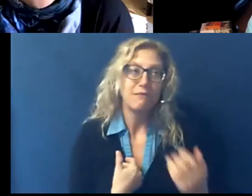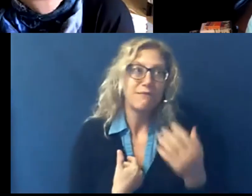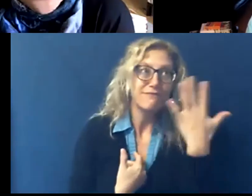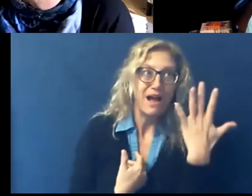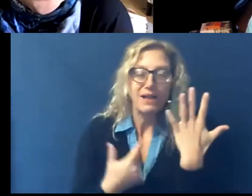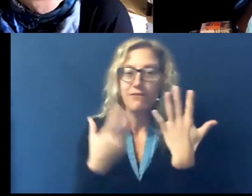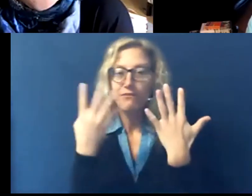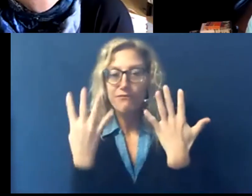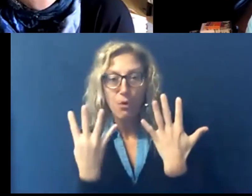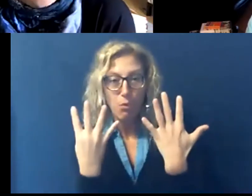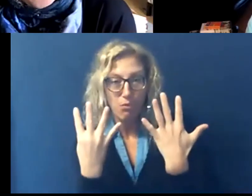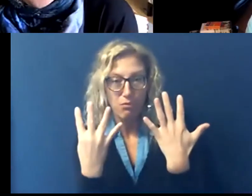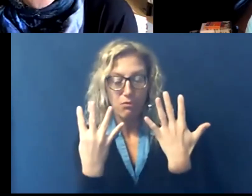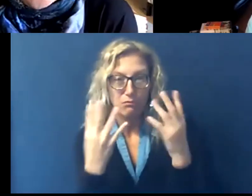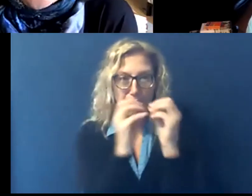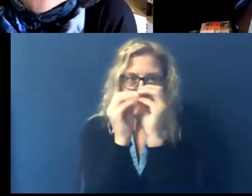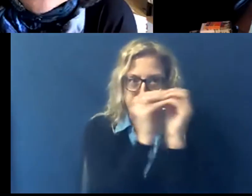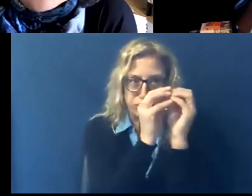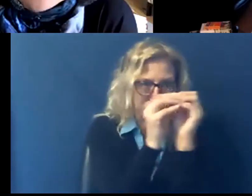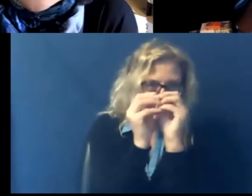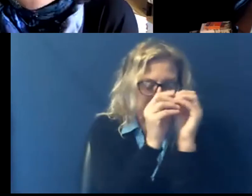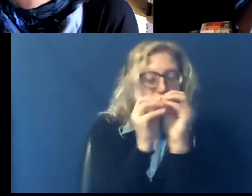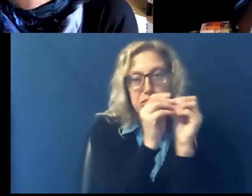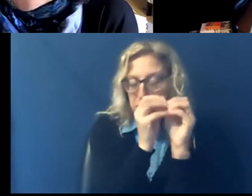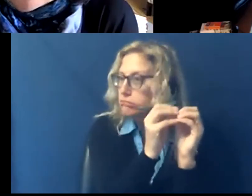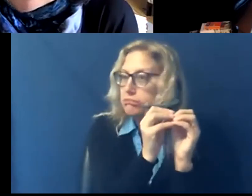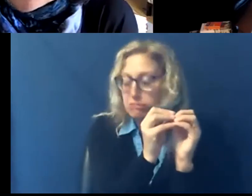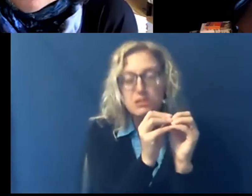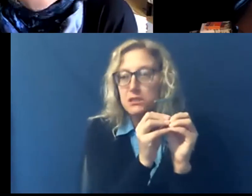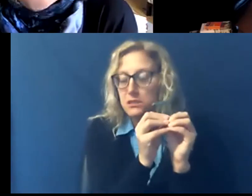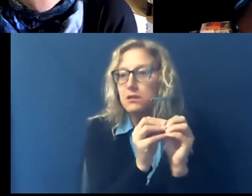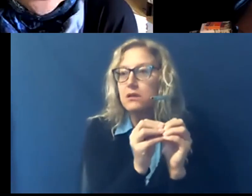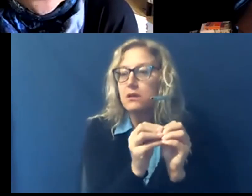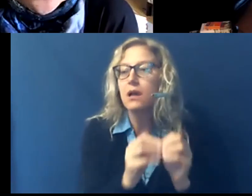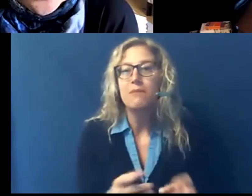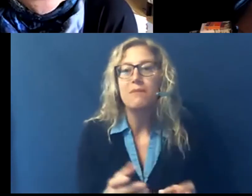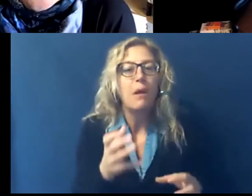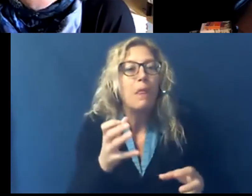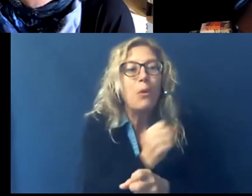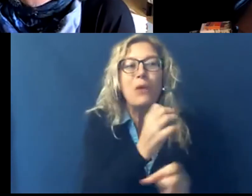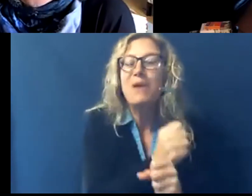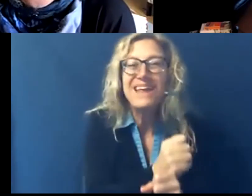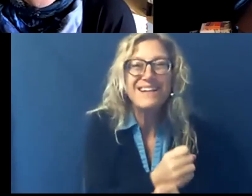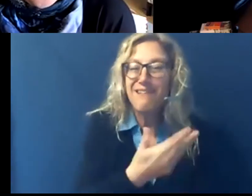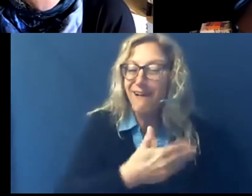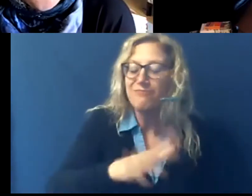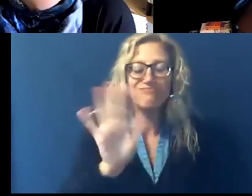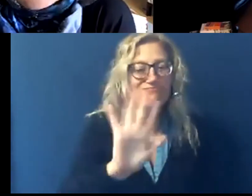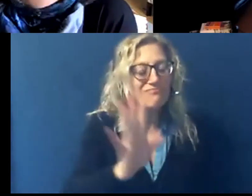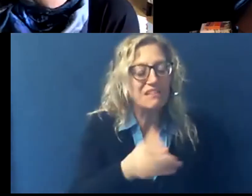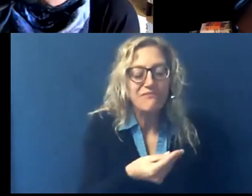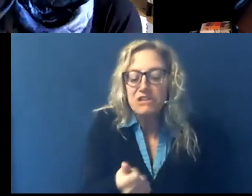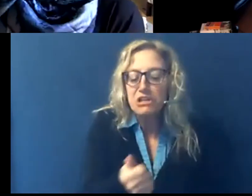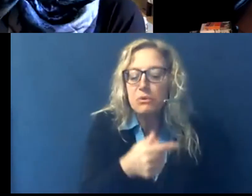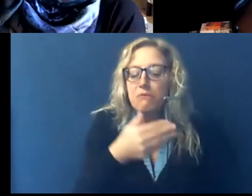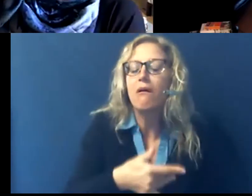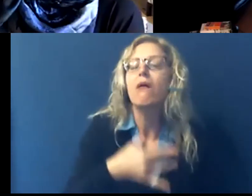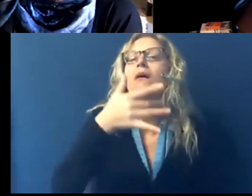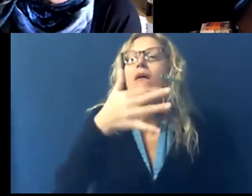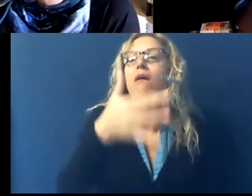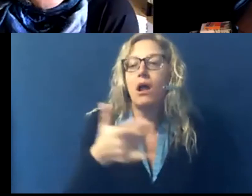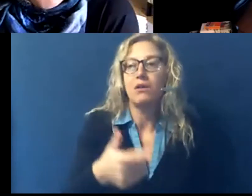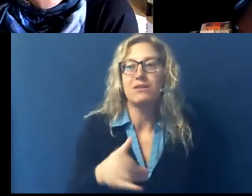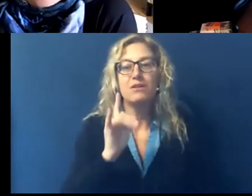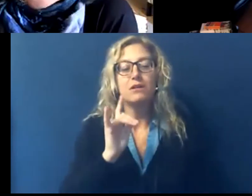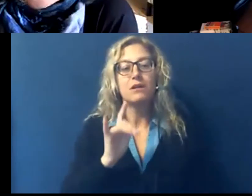5-4 hostile majority, and the wins are few. And so in the realm of inside baseball,